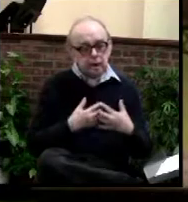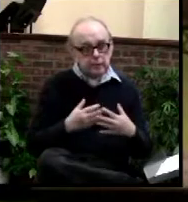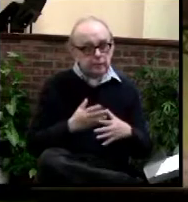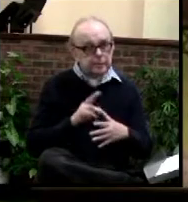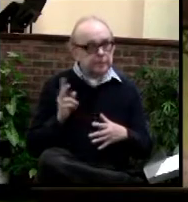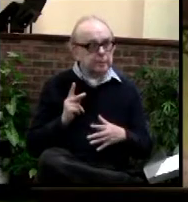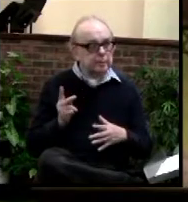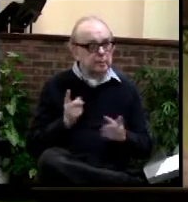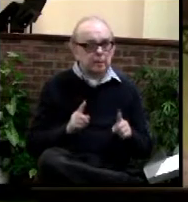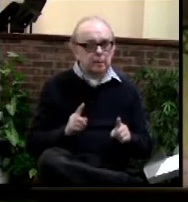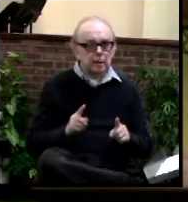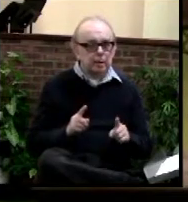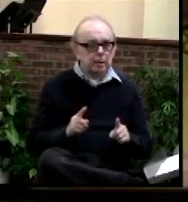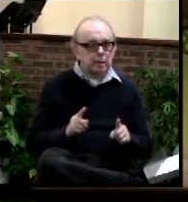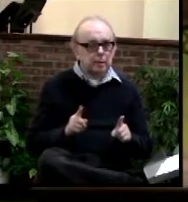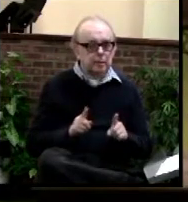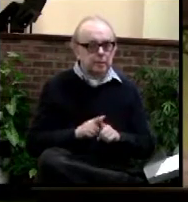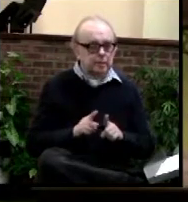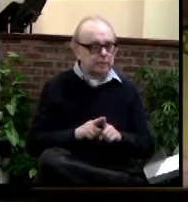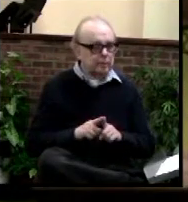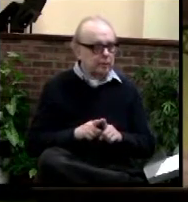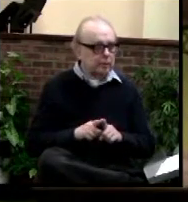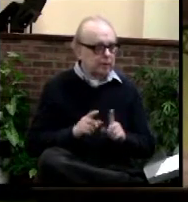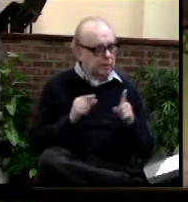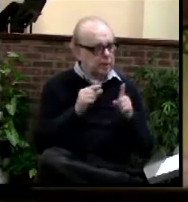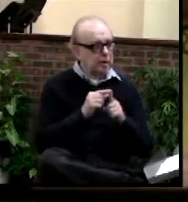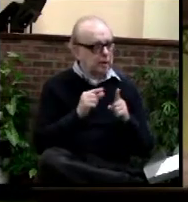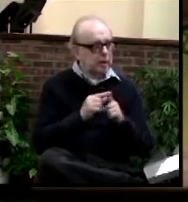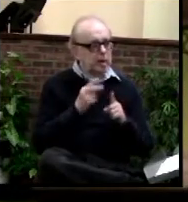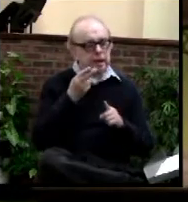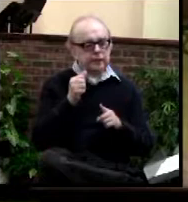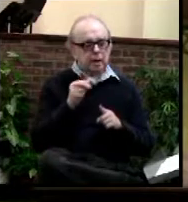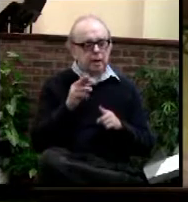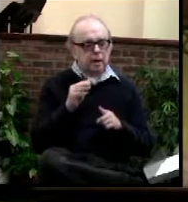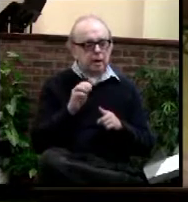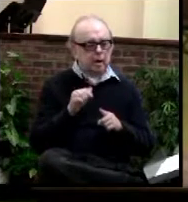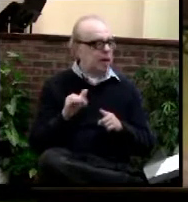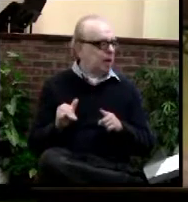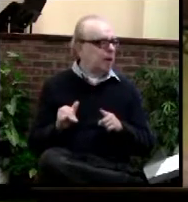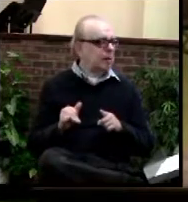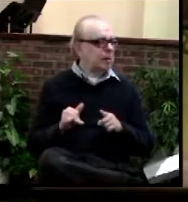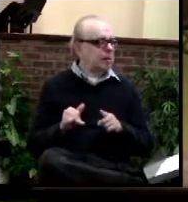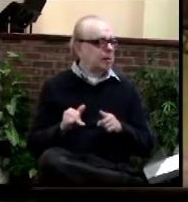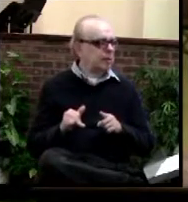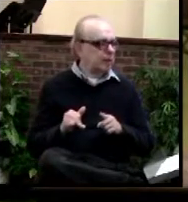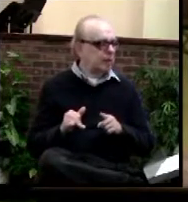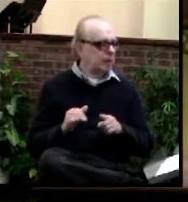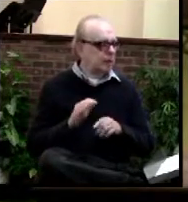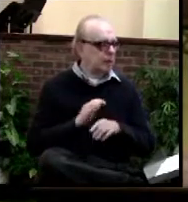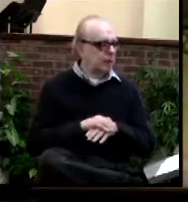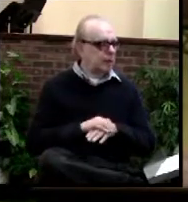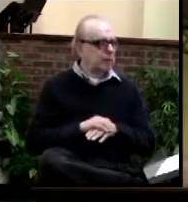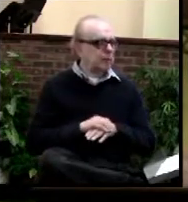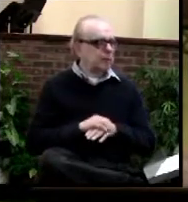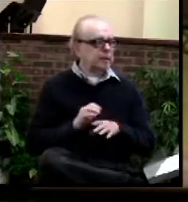there are agreement, the word here is harmony. And this is the word where we get the English word symphony.